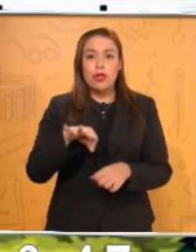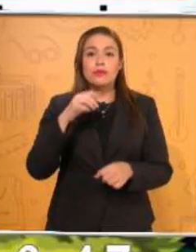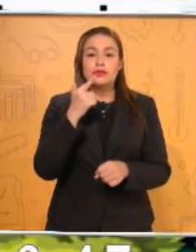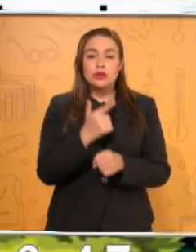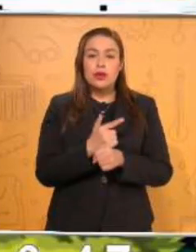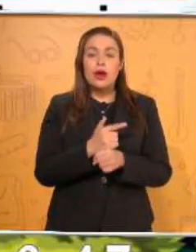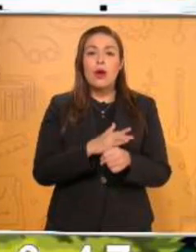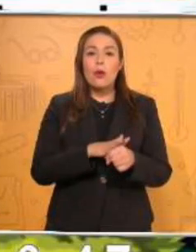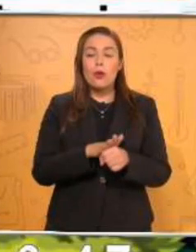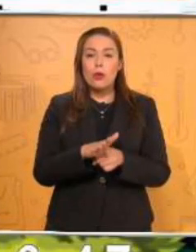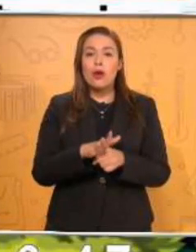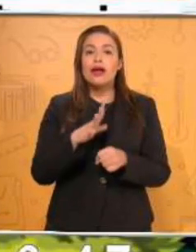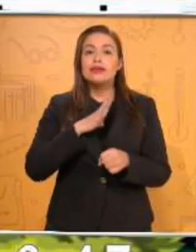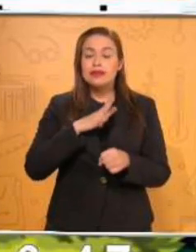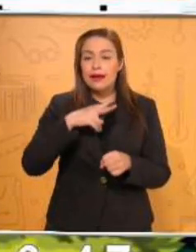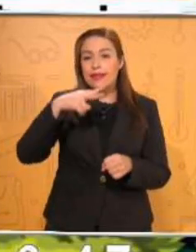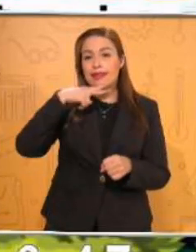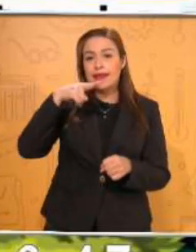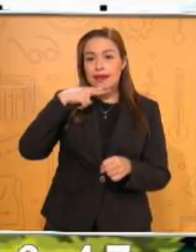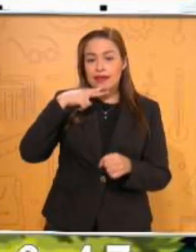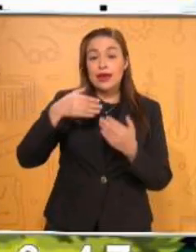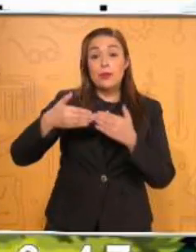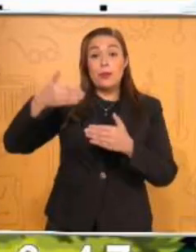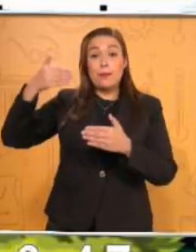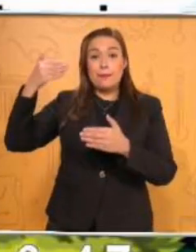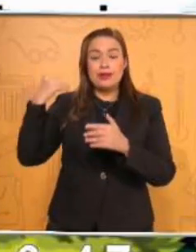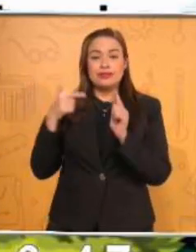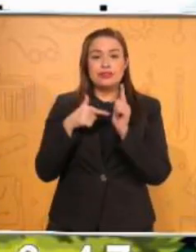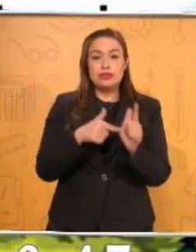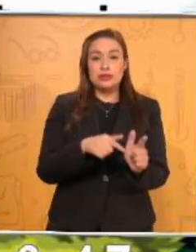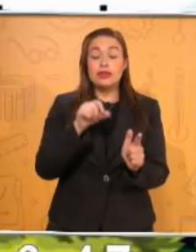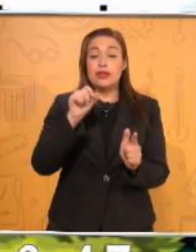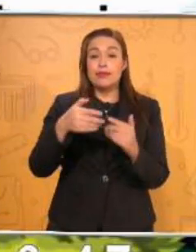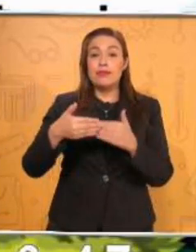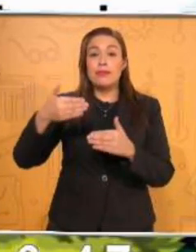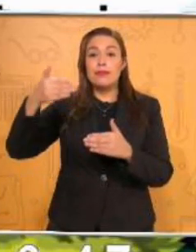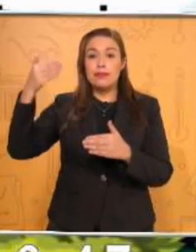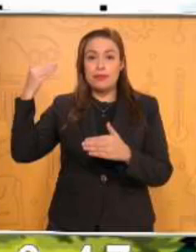some past continuous or past progressive.